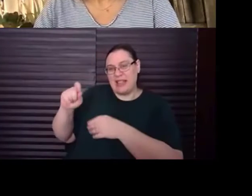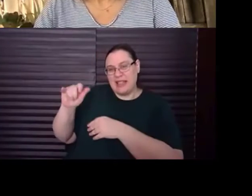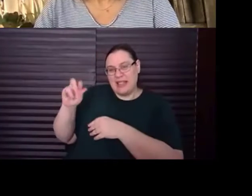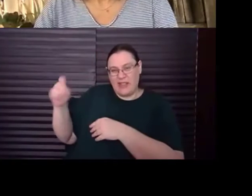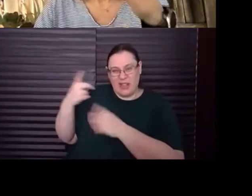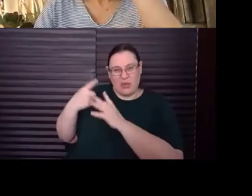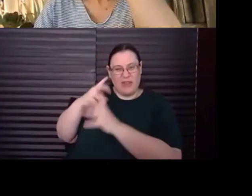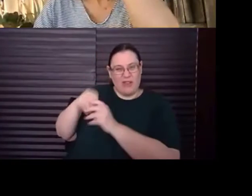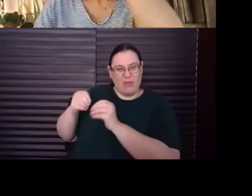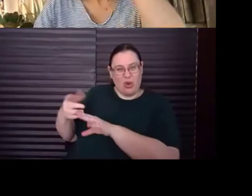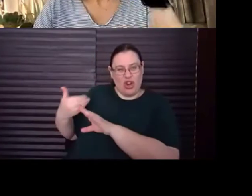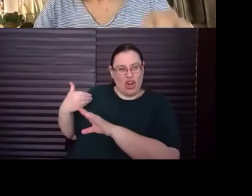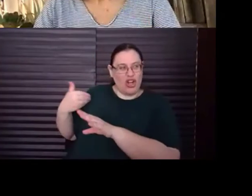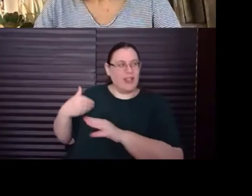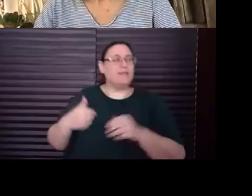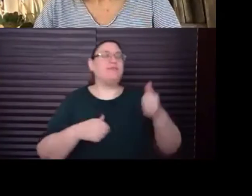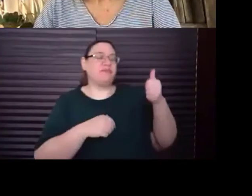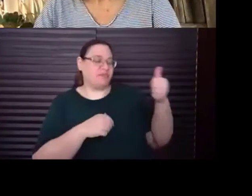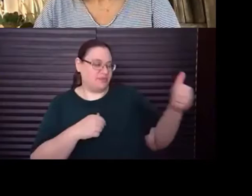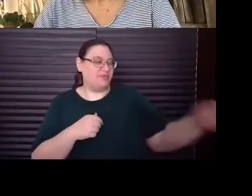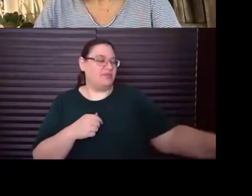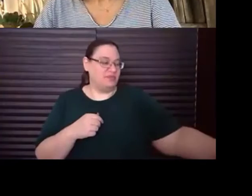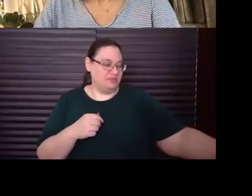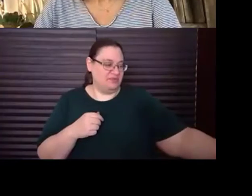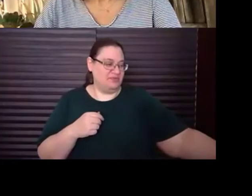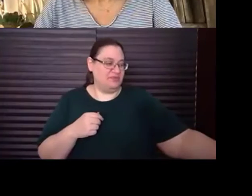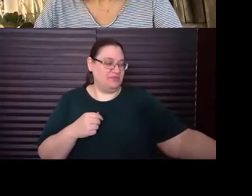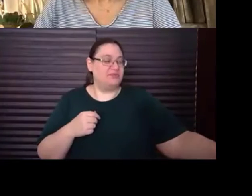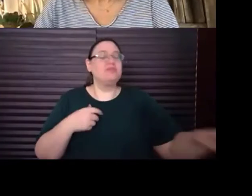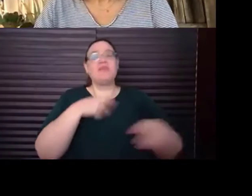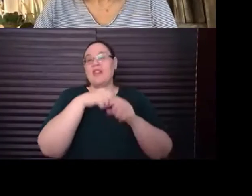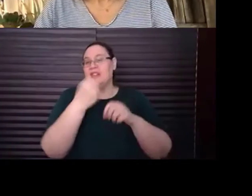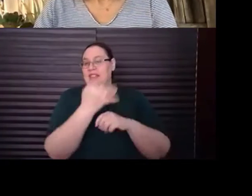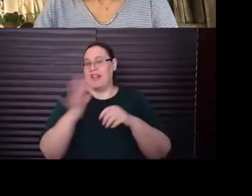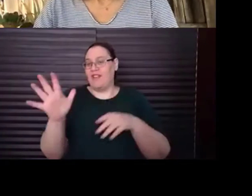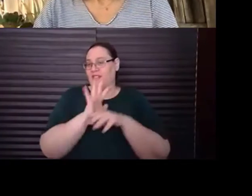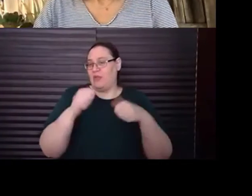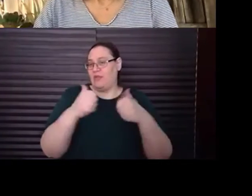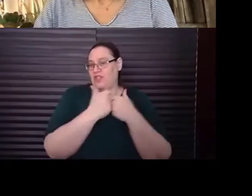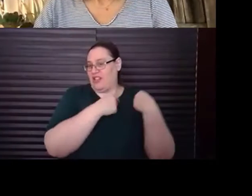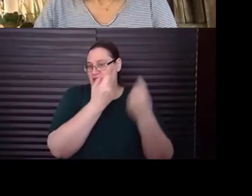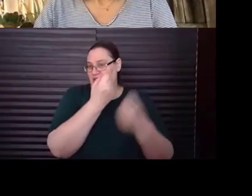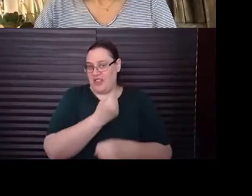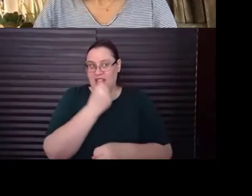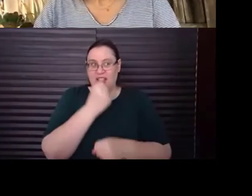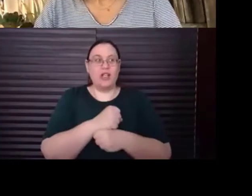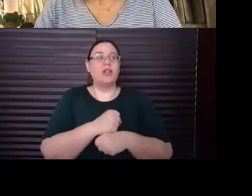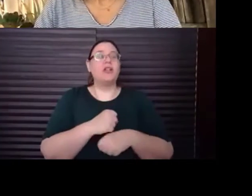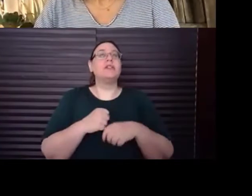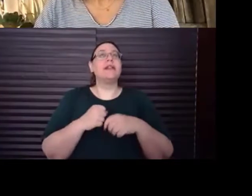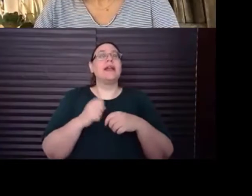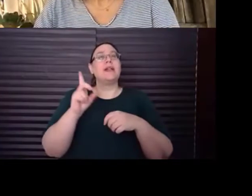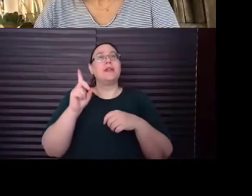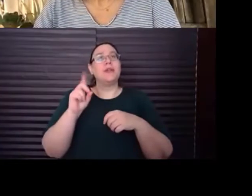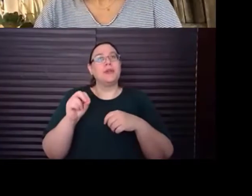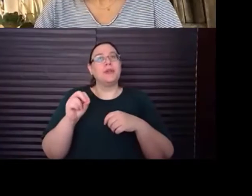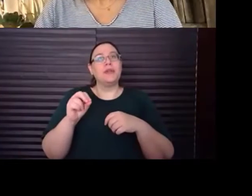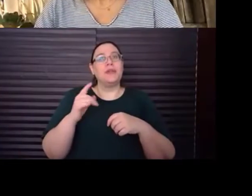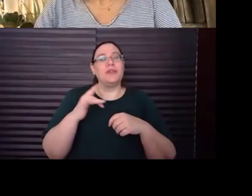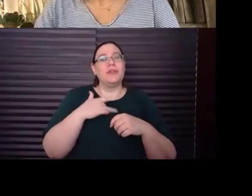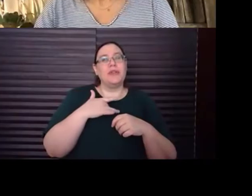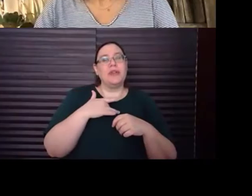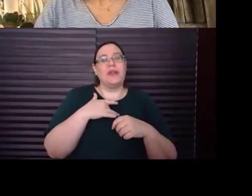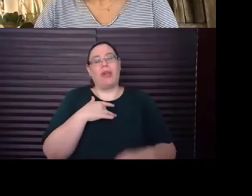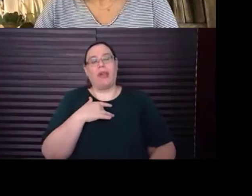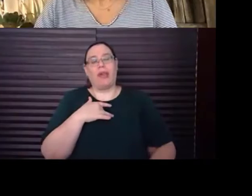Yeah. Okay. Well, I've been involved in a number of film challenges over the years, and you do start to get kind of